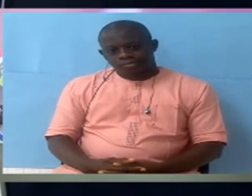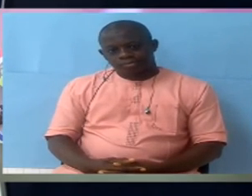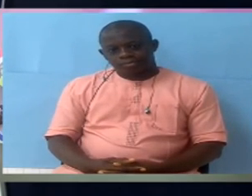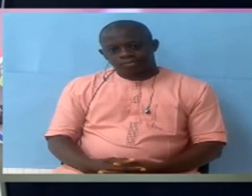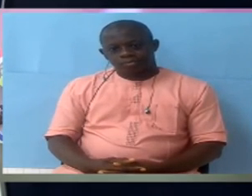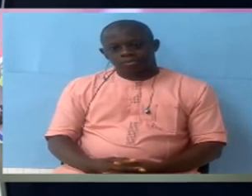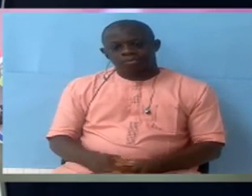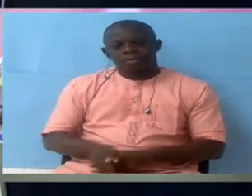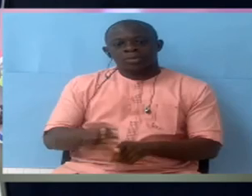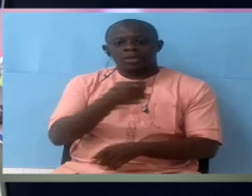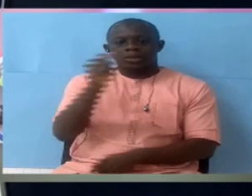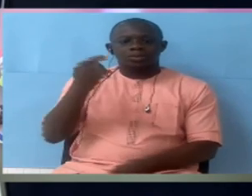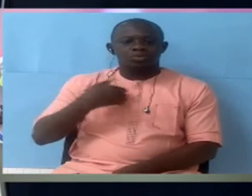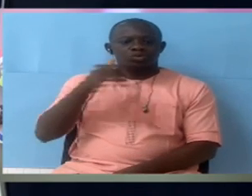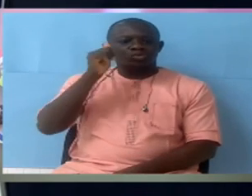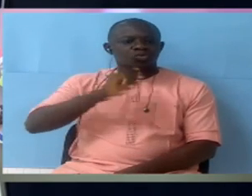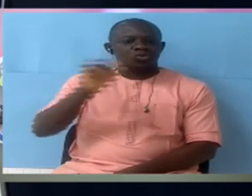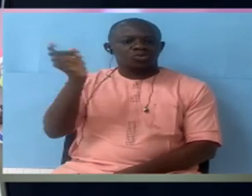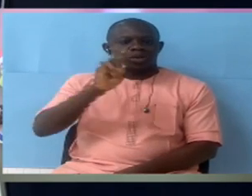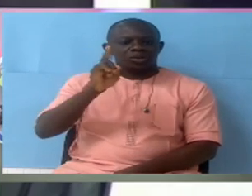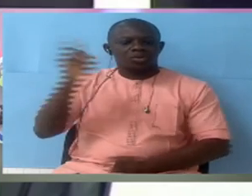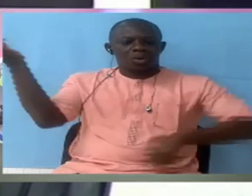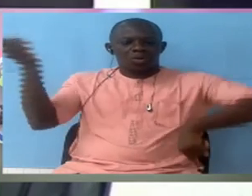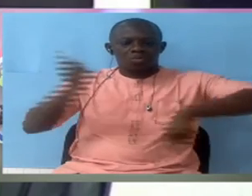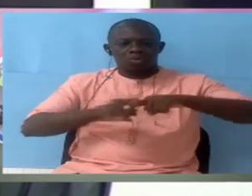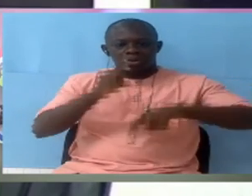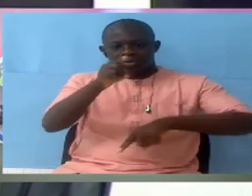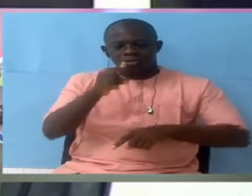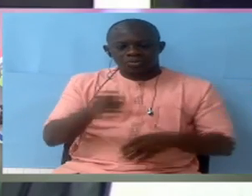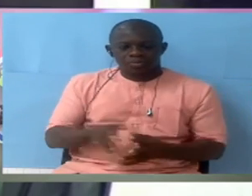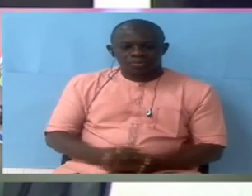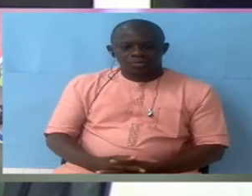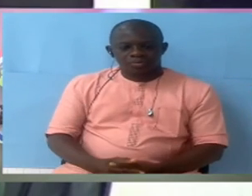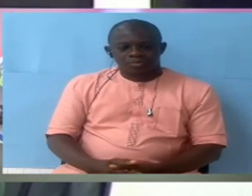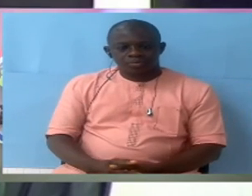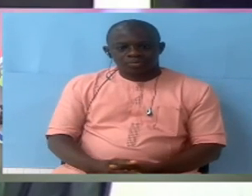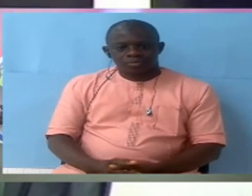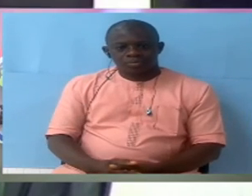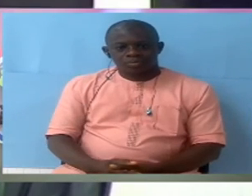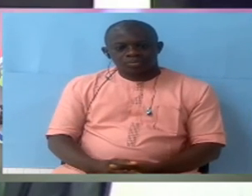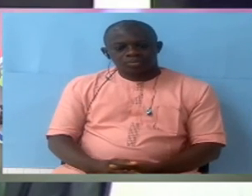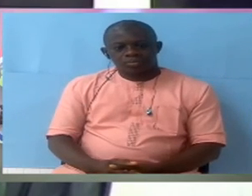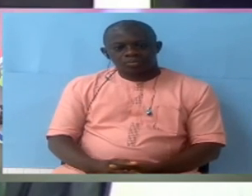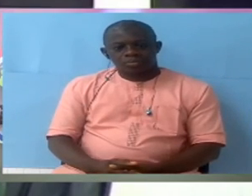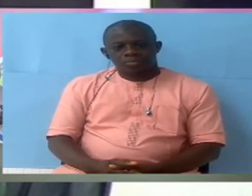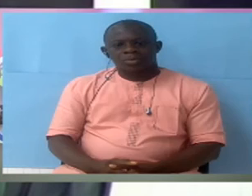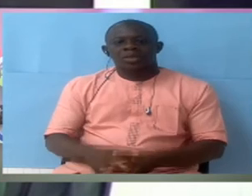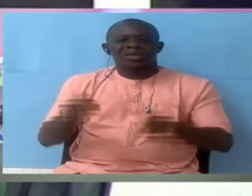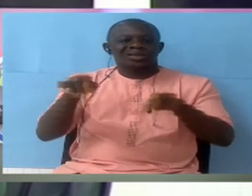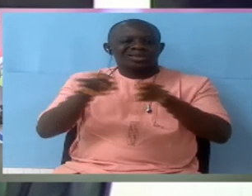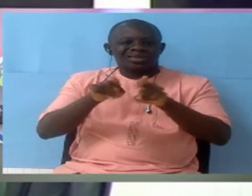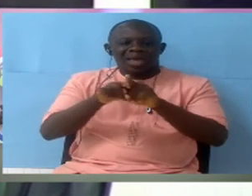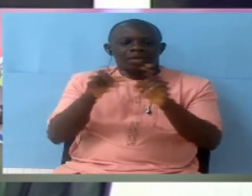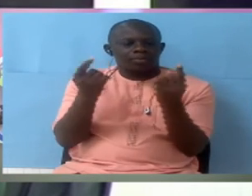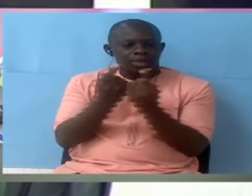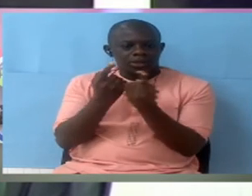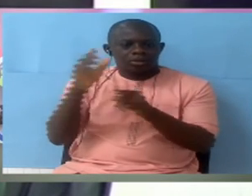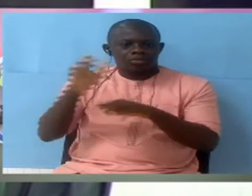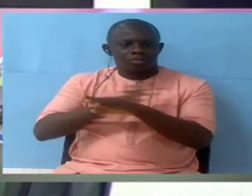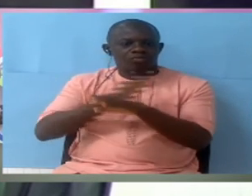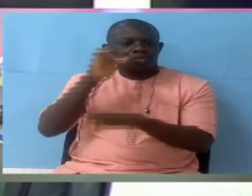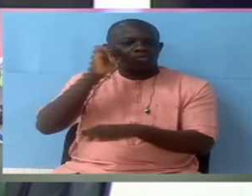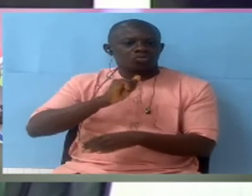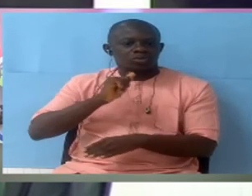What did they use to beat you? Lan la gay jefo pour dor la? The same materials.